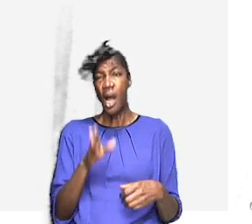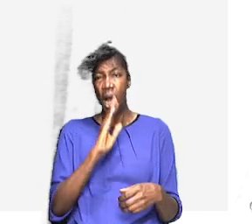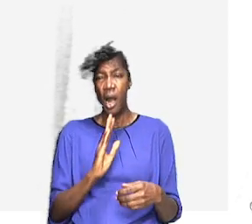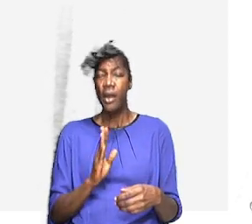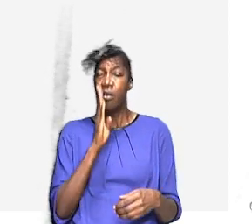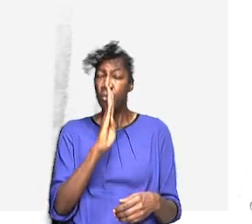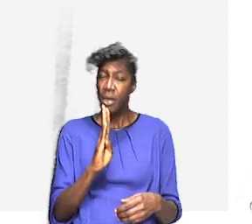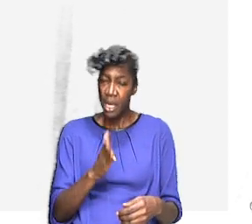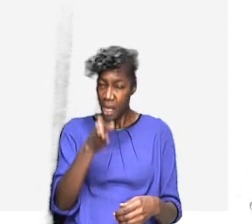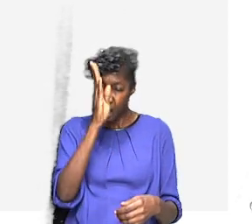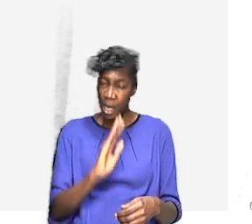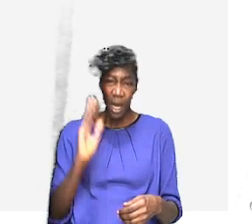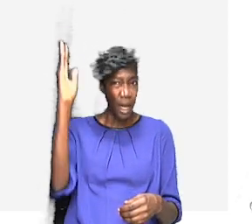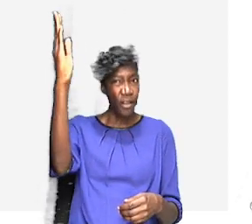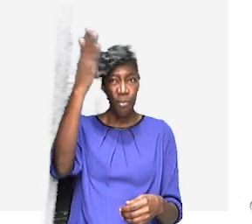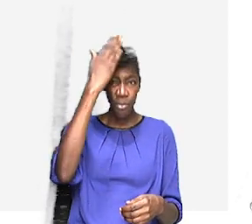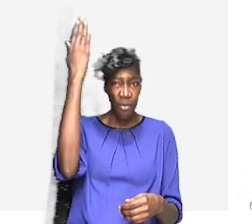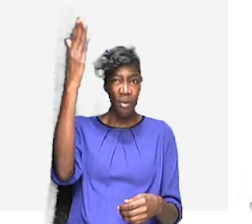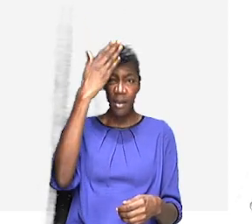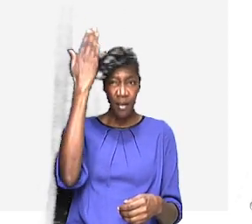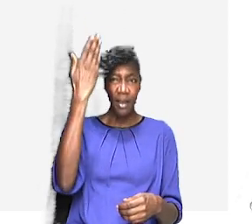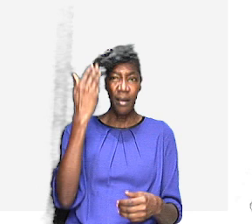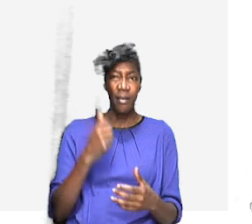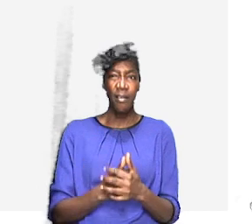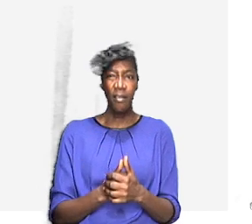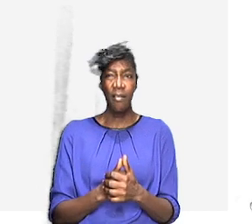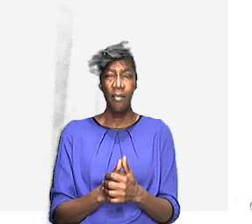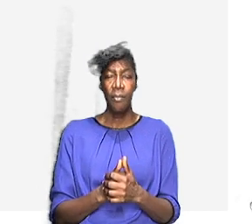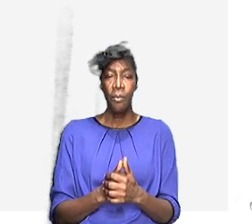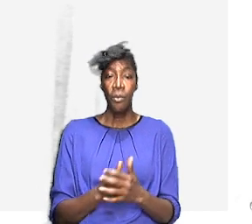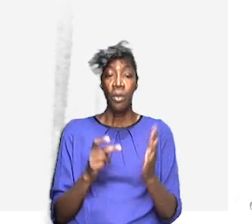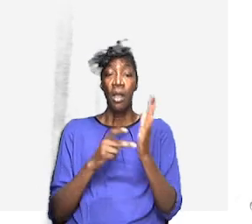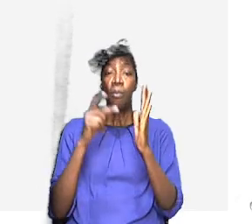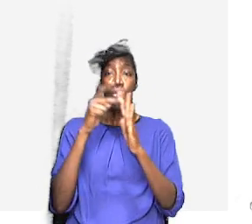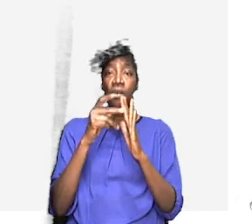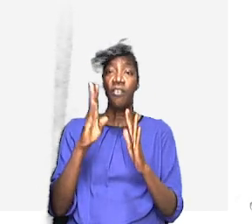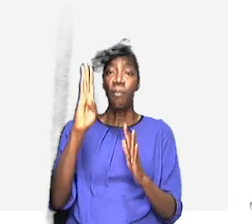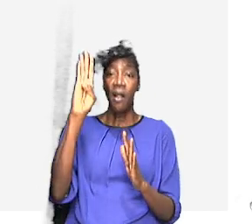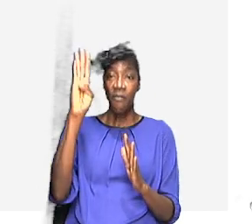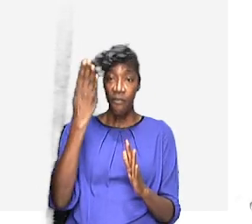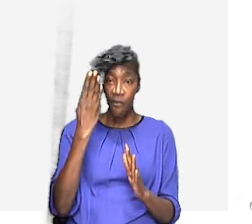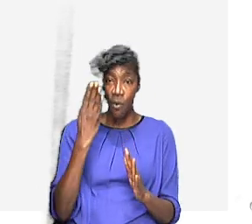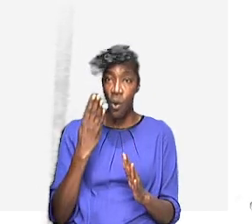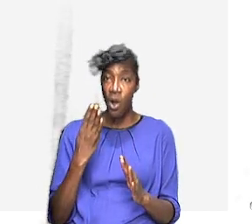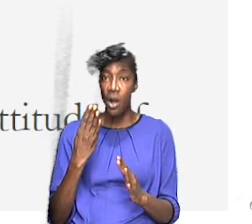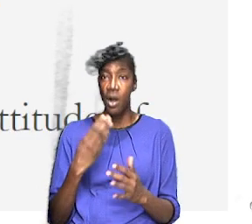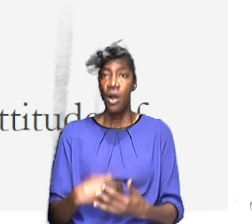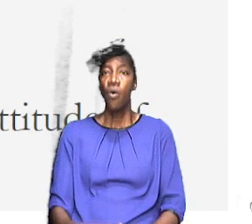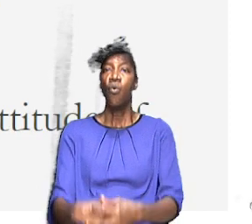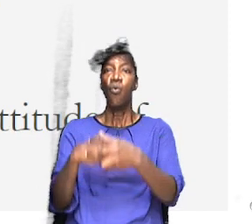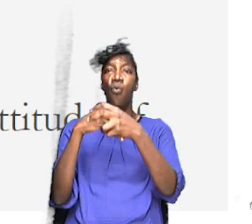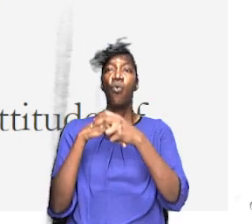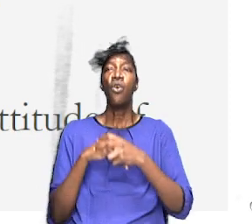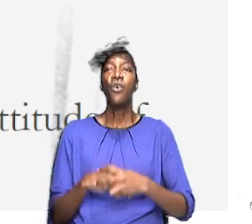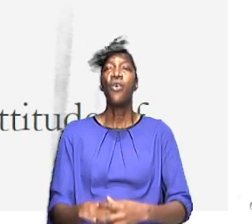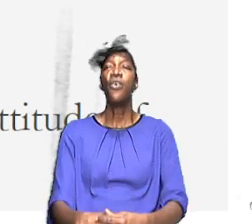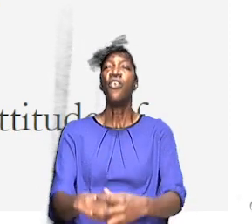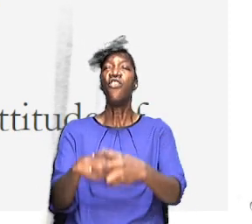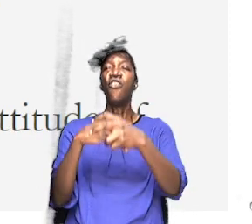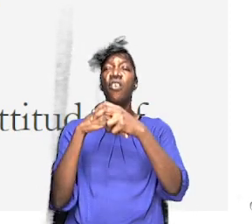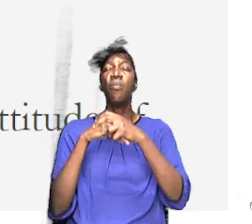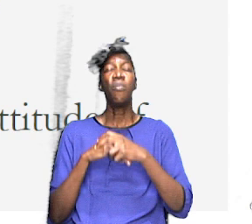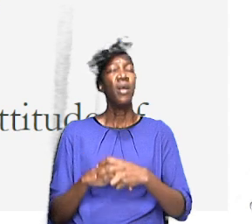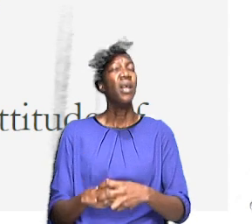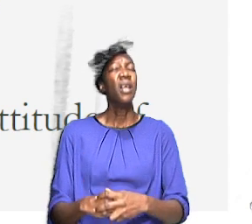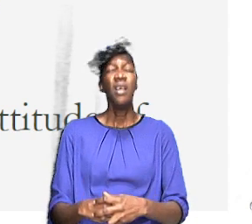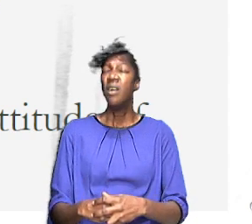your heart must be broken. Principle number four, worship requires intense